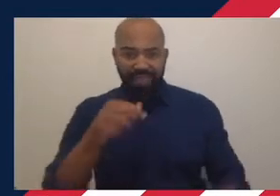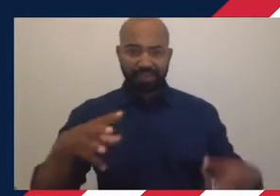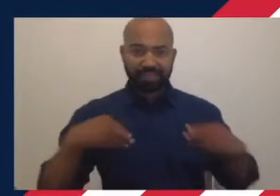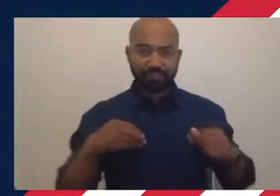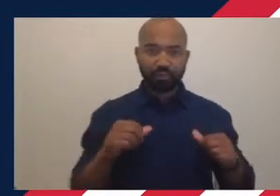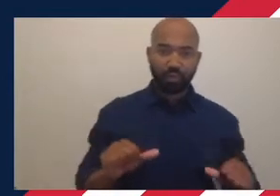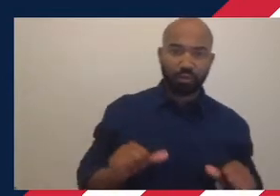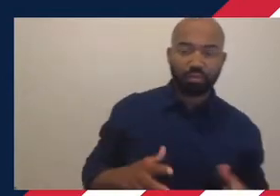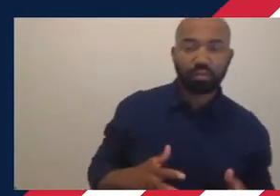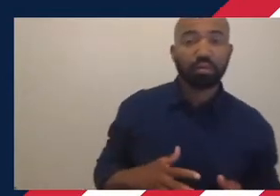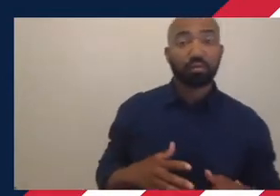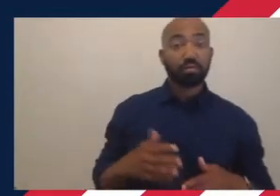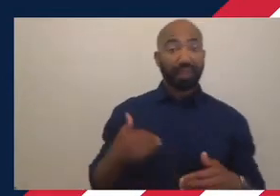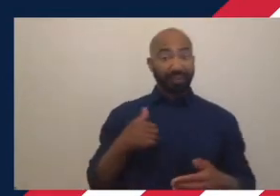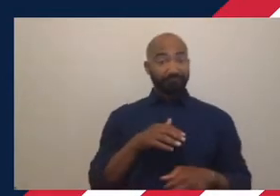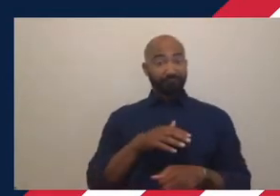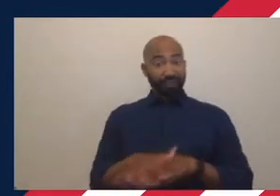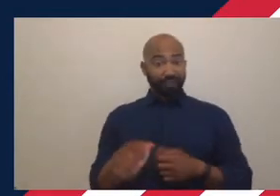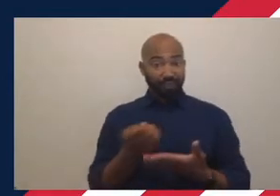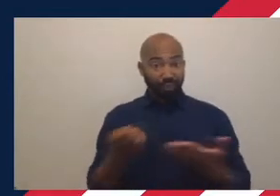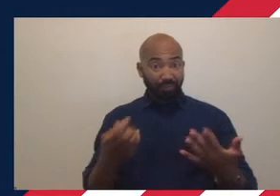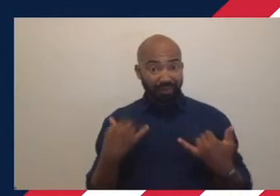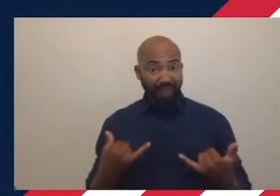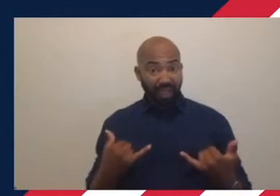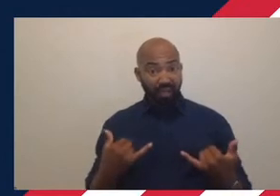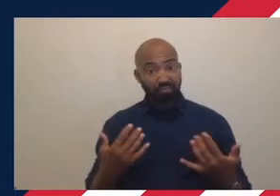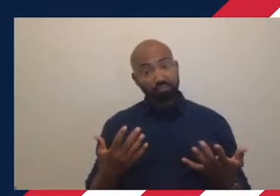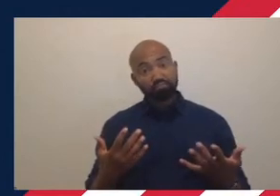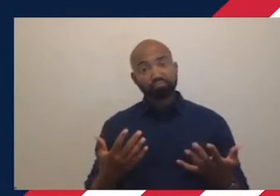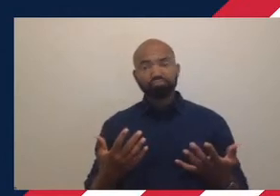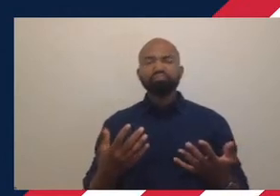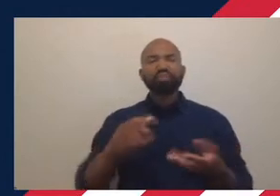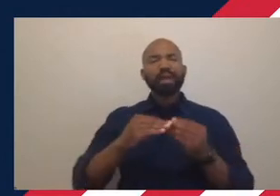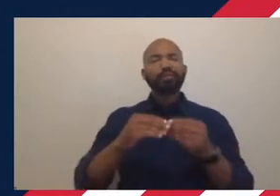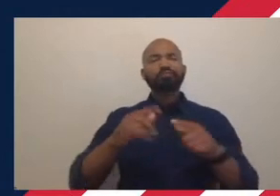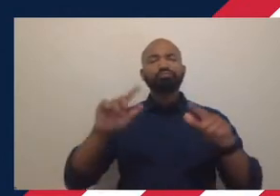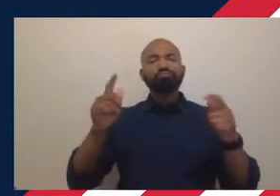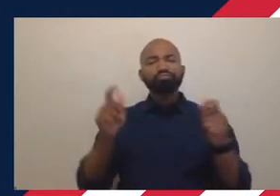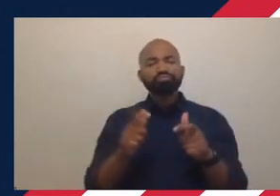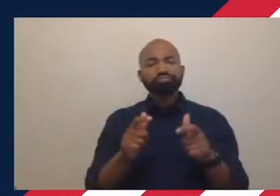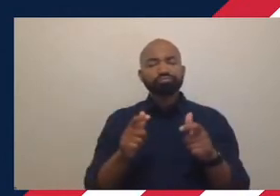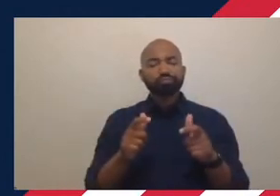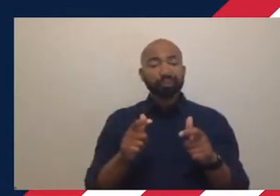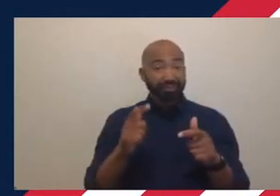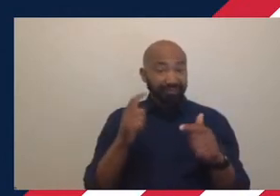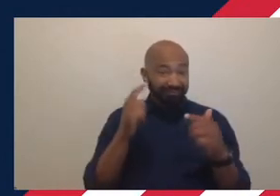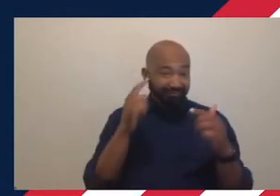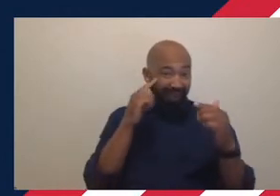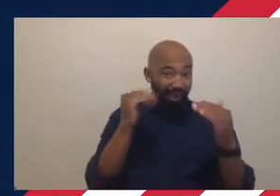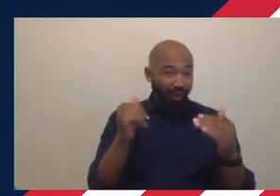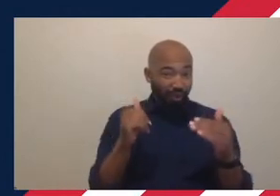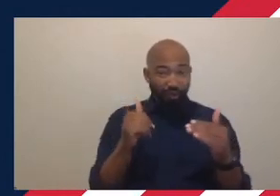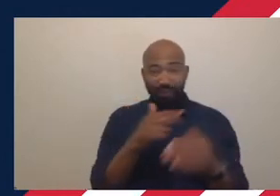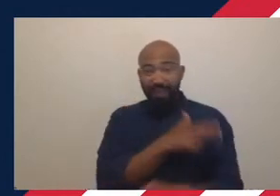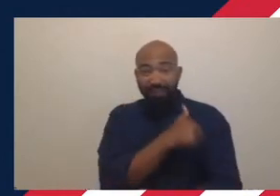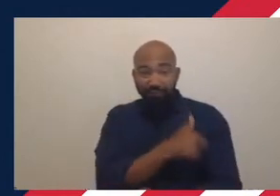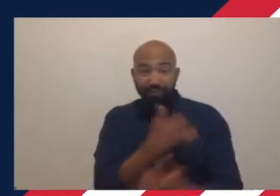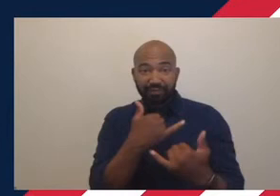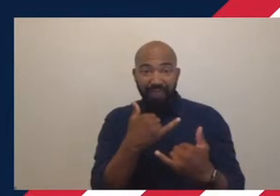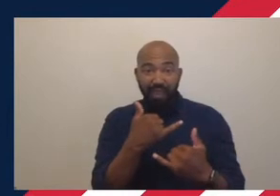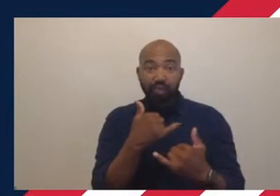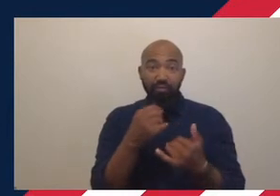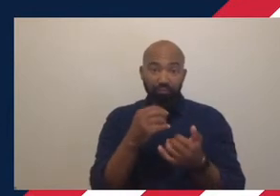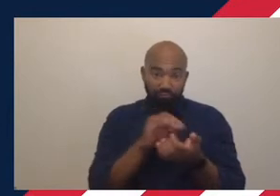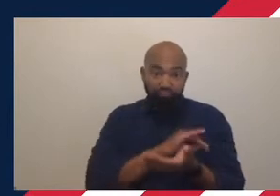equipment now? Now that there is a downturn, the hospital, I hope, is restocking. And